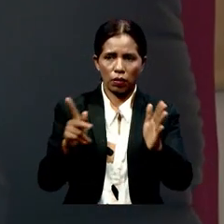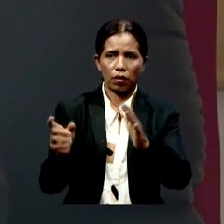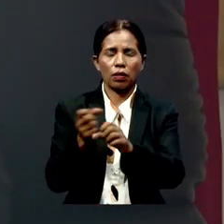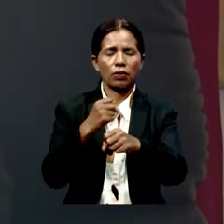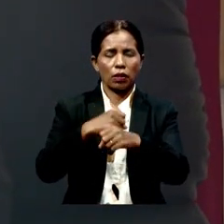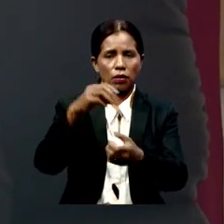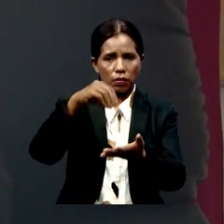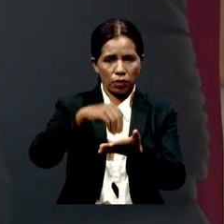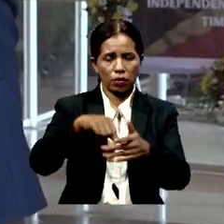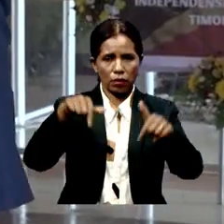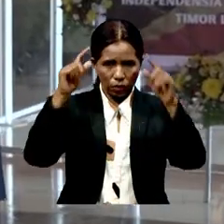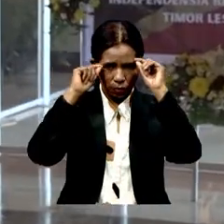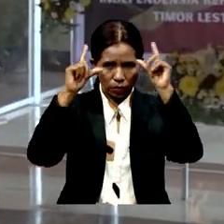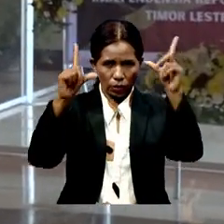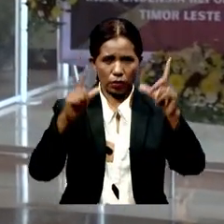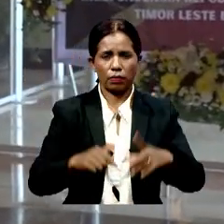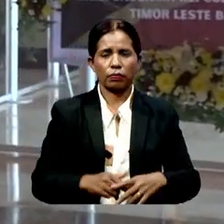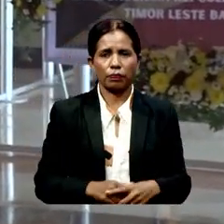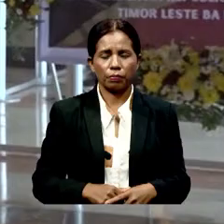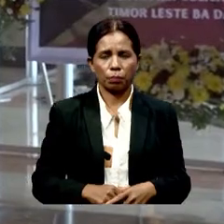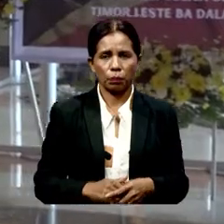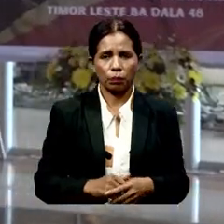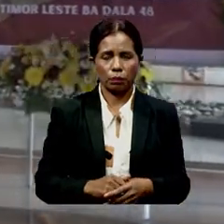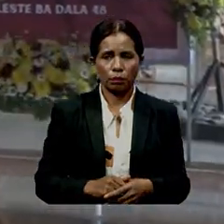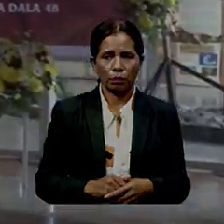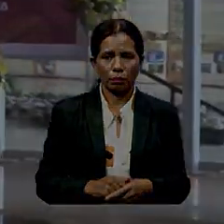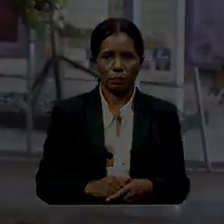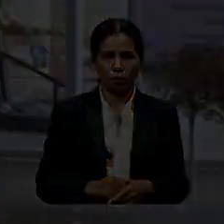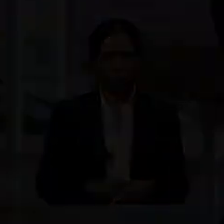investimento ia Timor-Leste. Selina Lopes, Agustino da Costa, GMN.